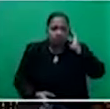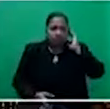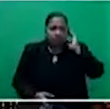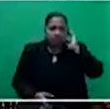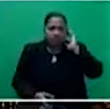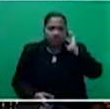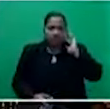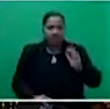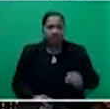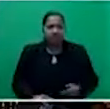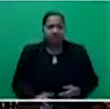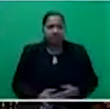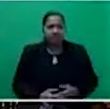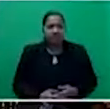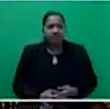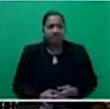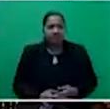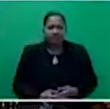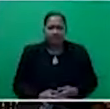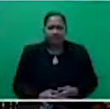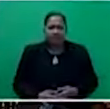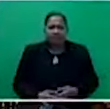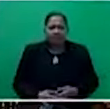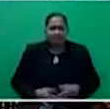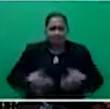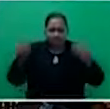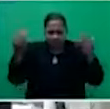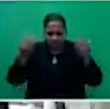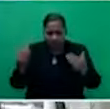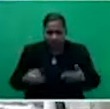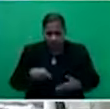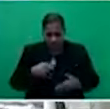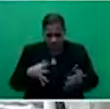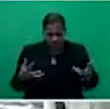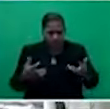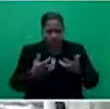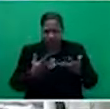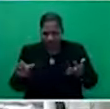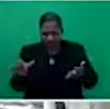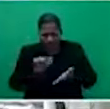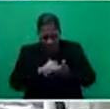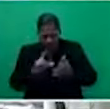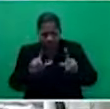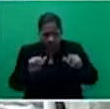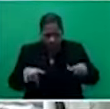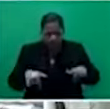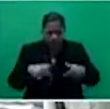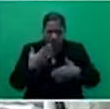Is this relevant, Honourable Speaker? This is the relevance in all this, Honourable Speaker. It's not relevant.